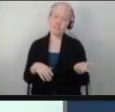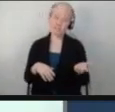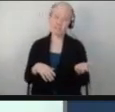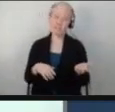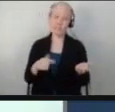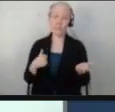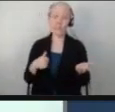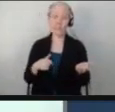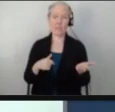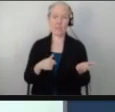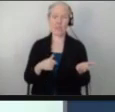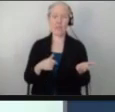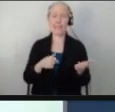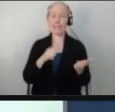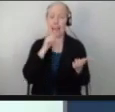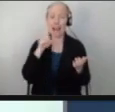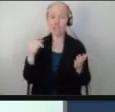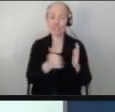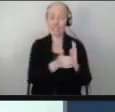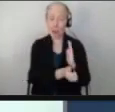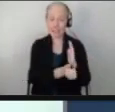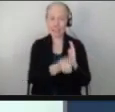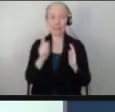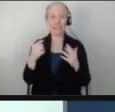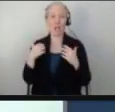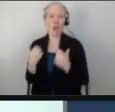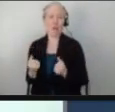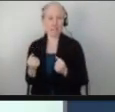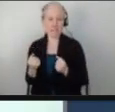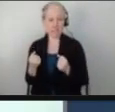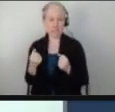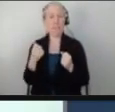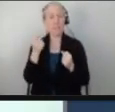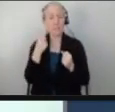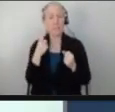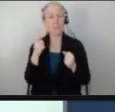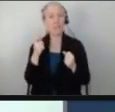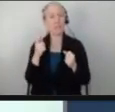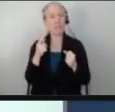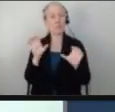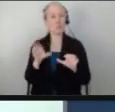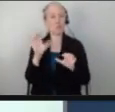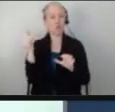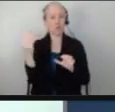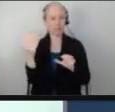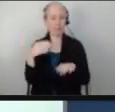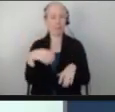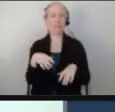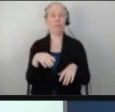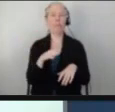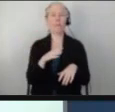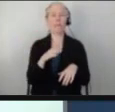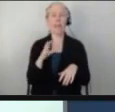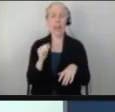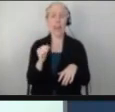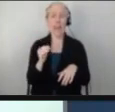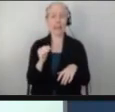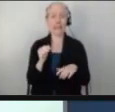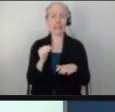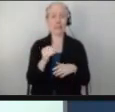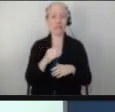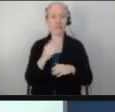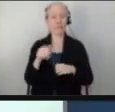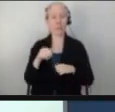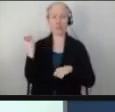have confidence, right? In order for us to do those jobs. And we have to have courage because